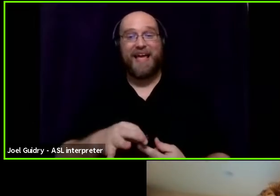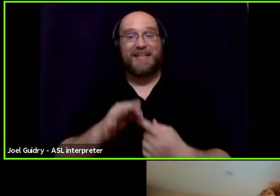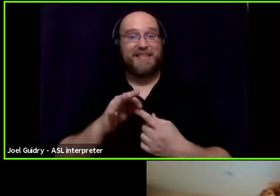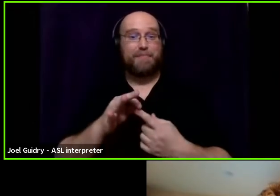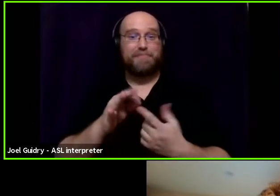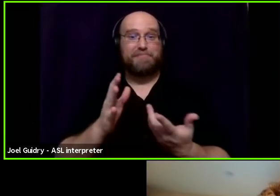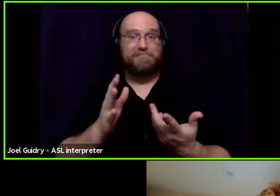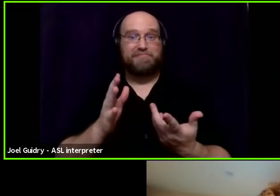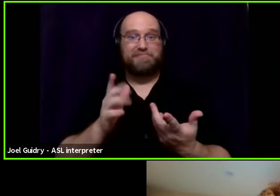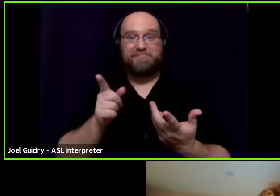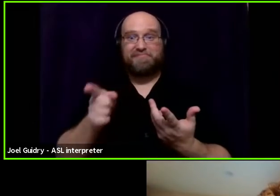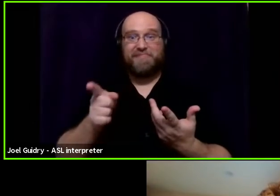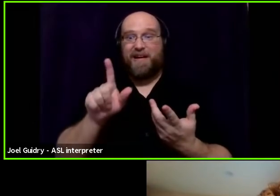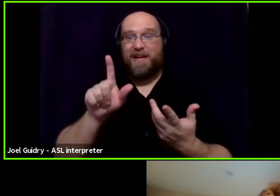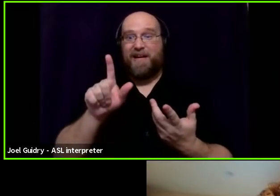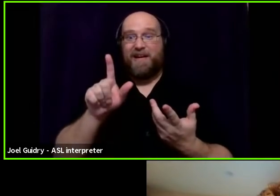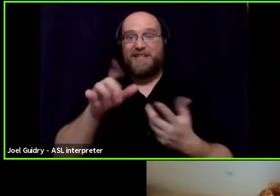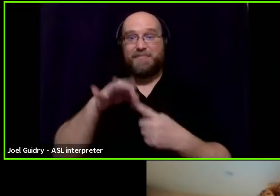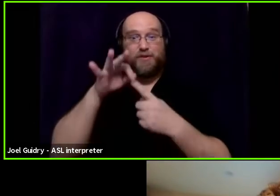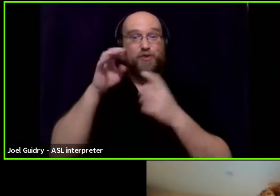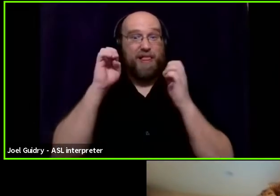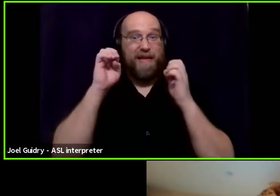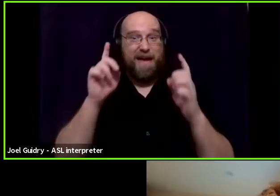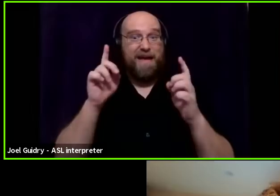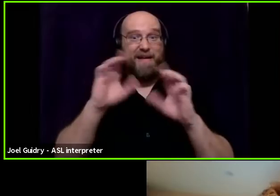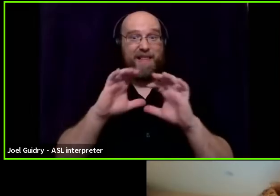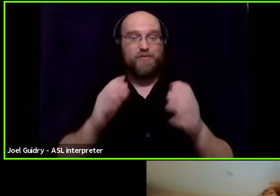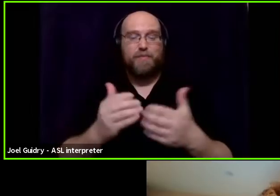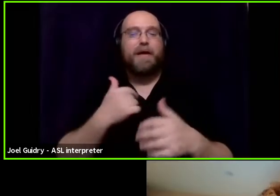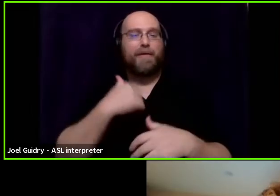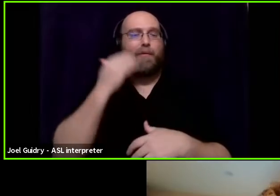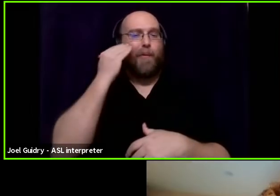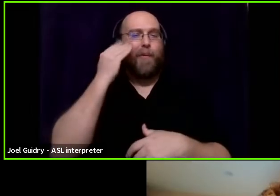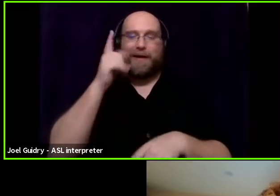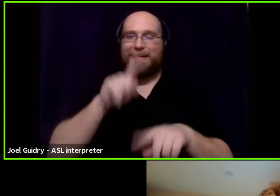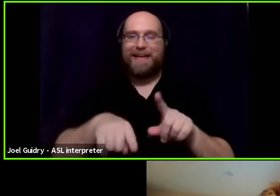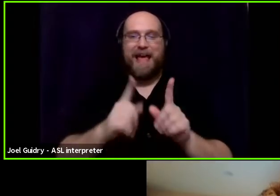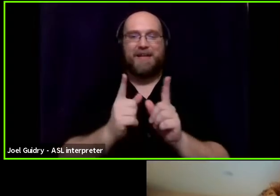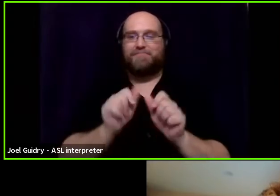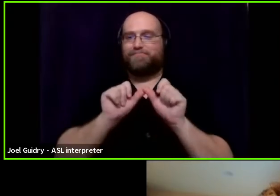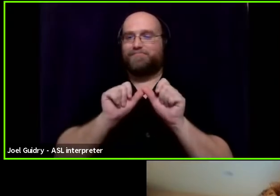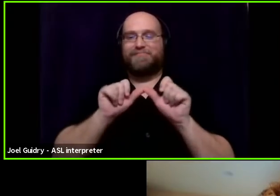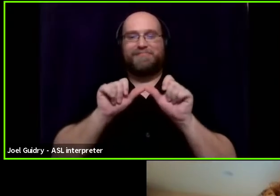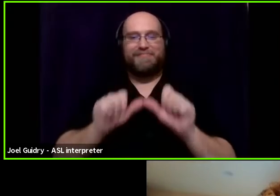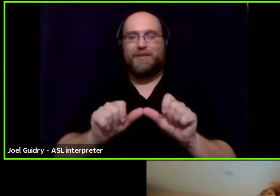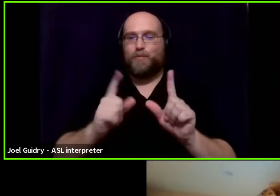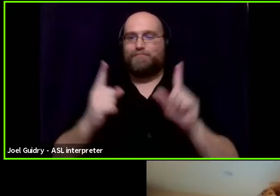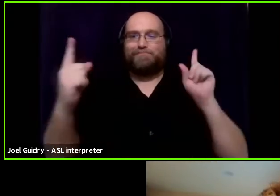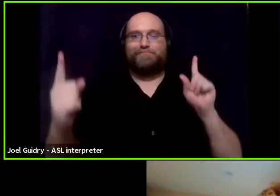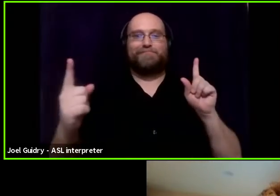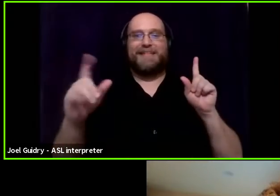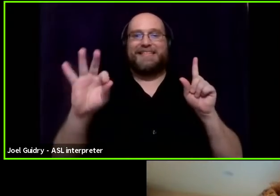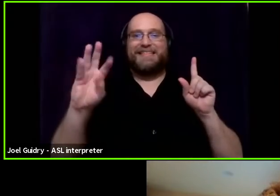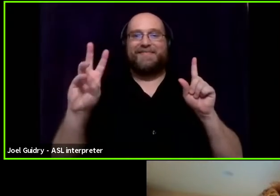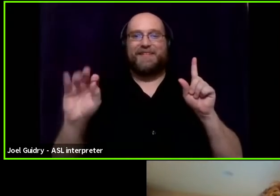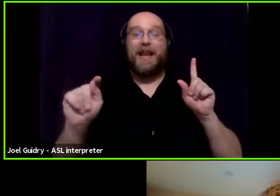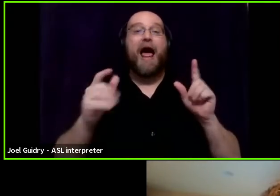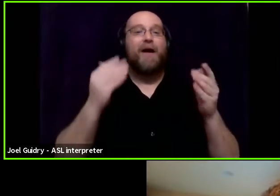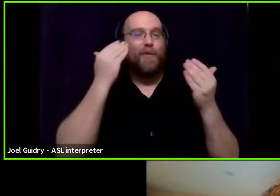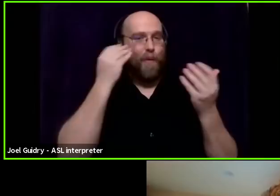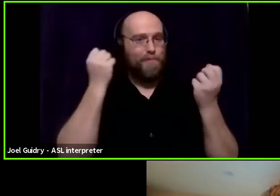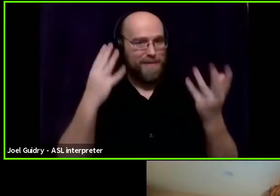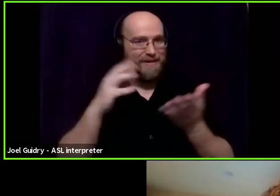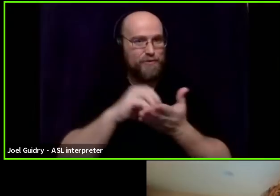you can maintain 6 feet. And we know some of our students in those classrooms can't wear the masks. So it